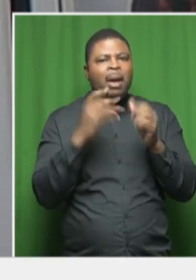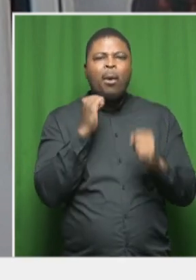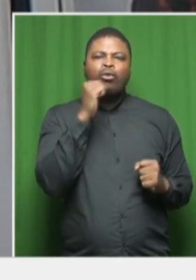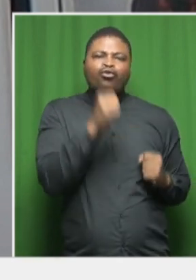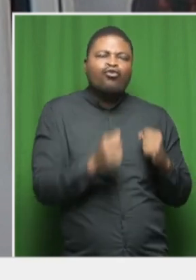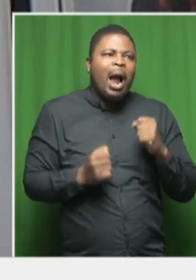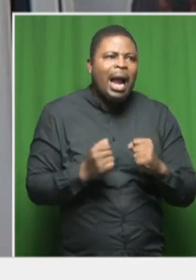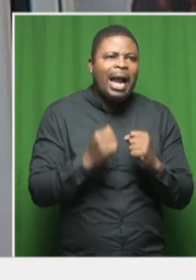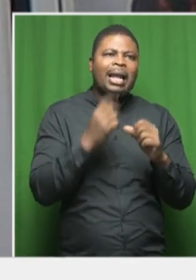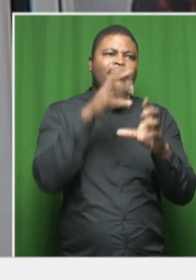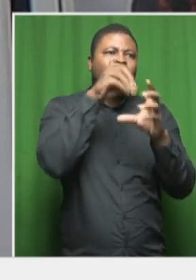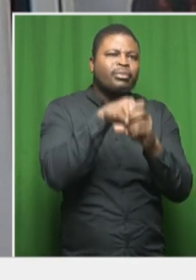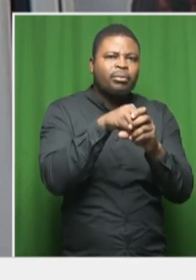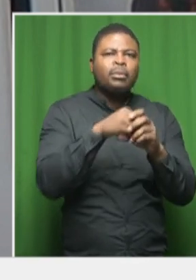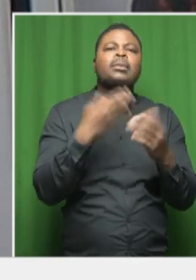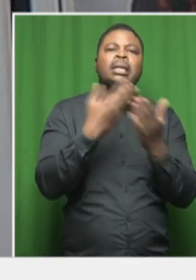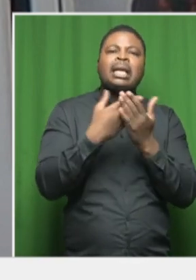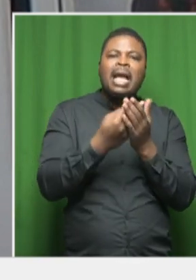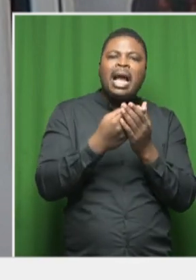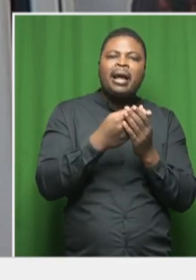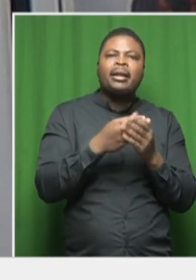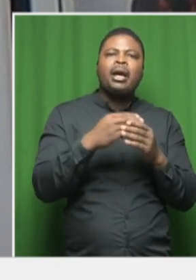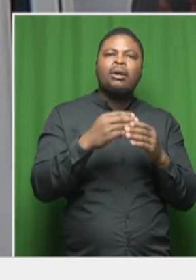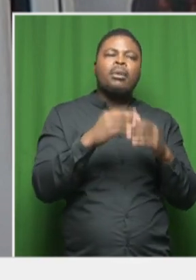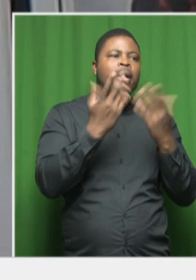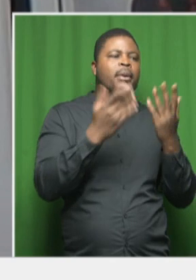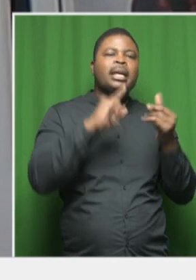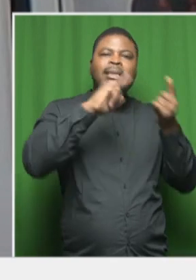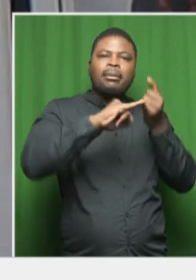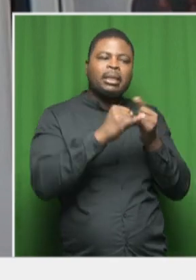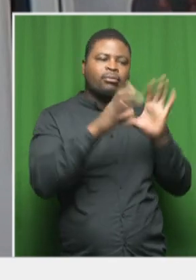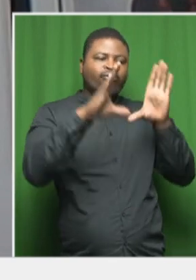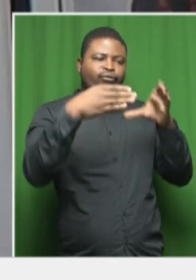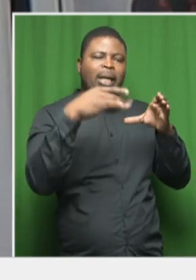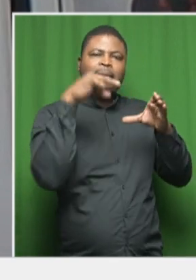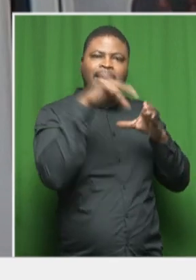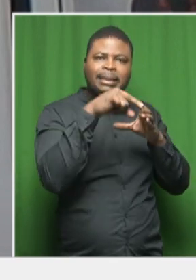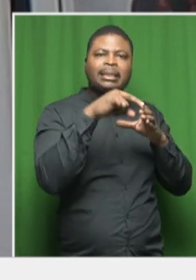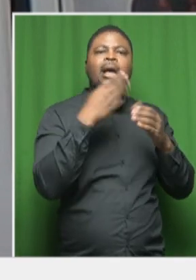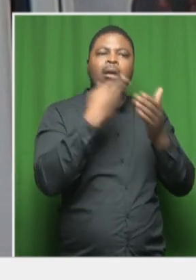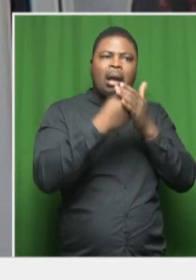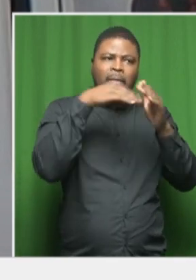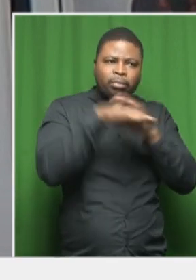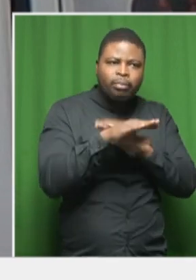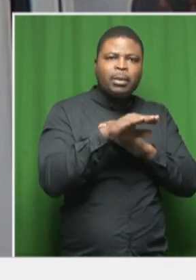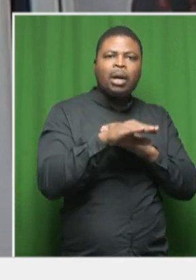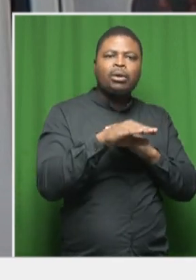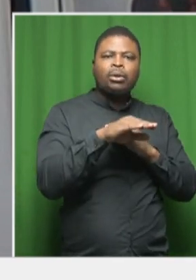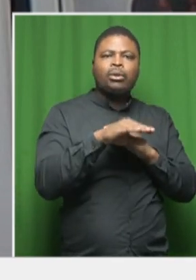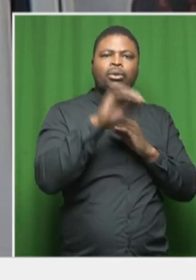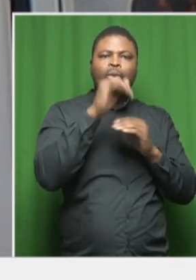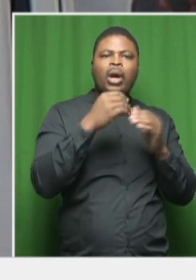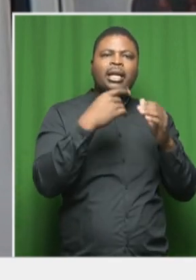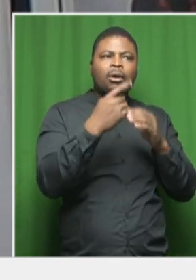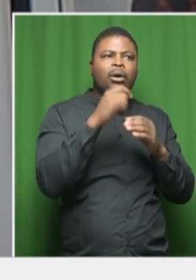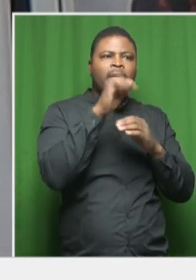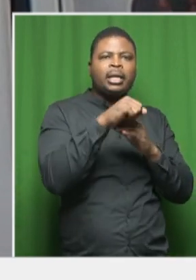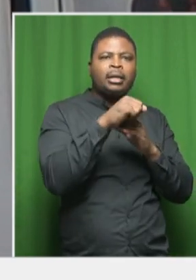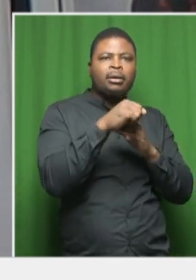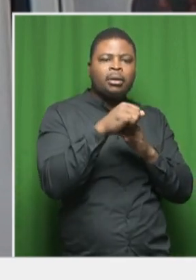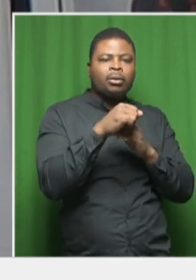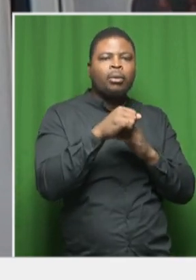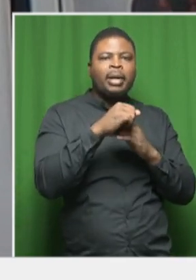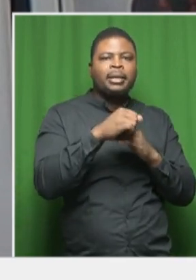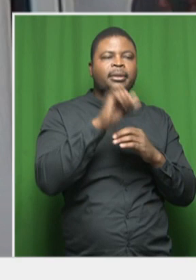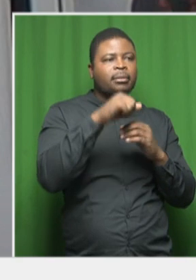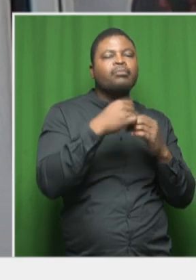at a faculty office, what you would do is log your query on that system, and usually you would